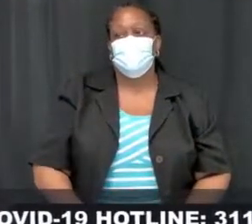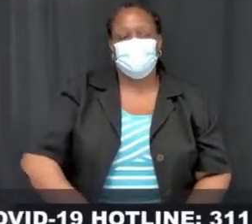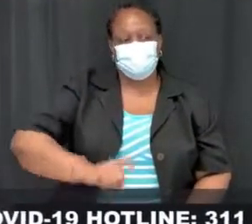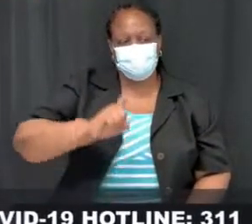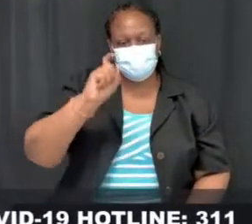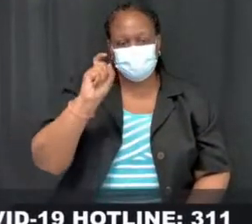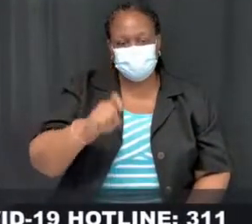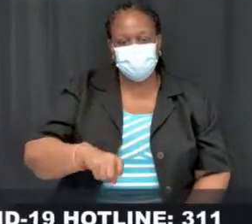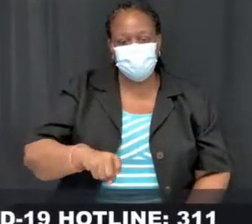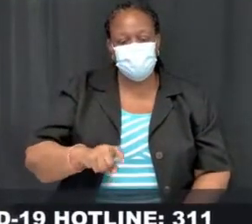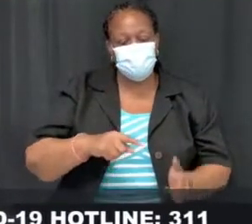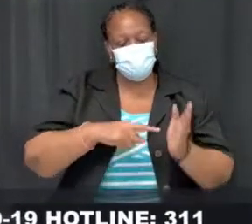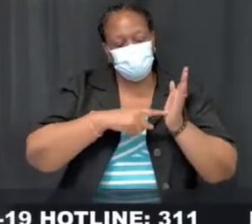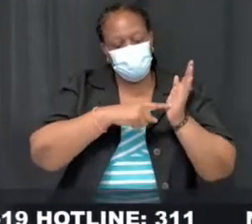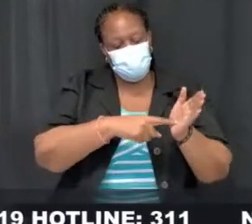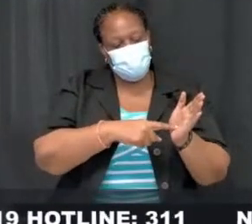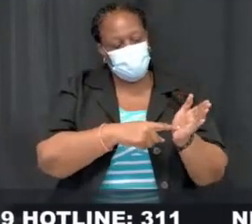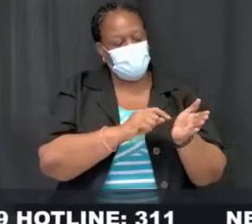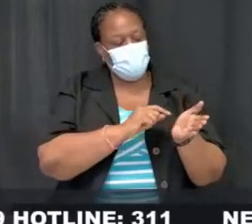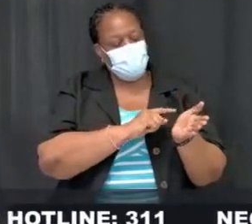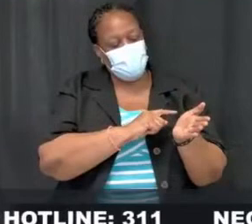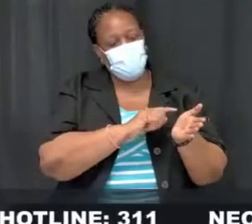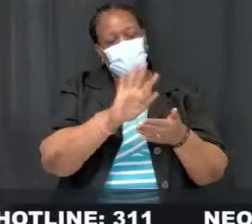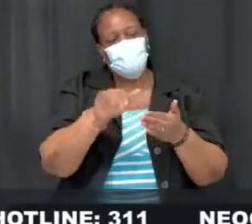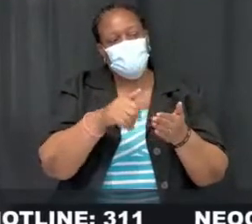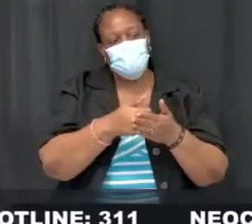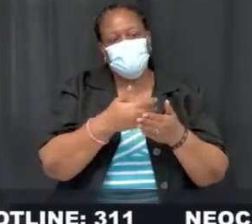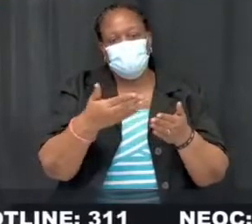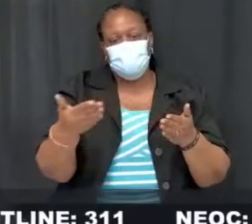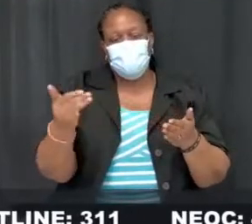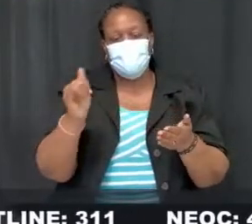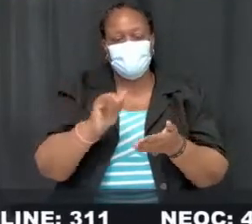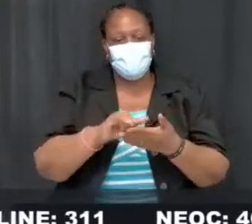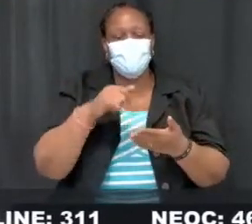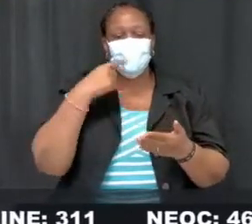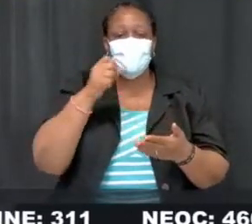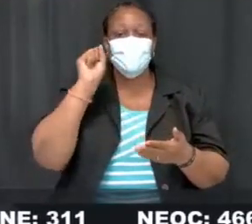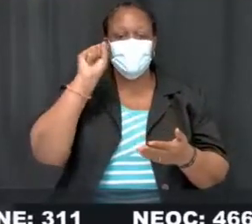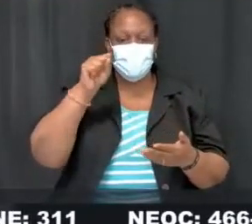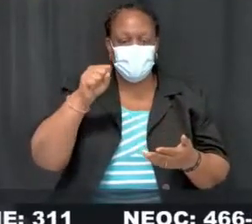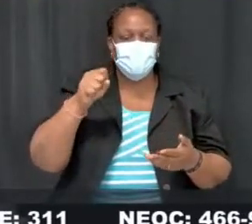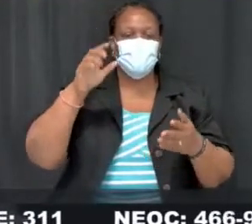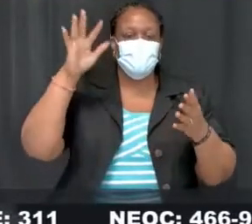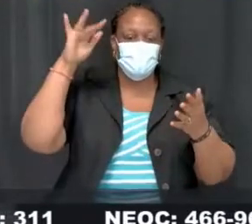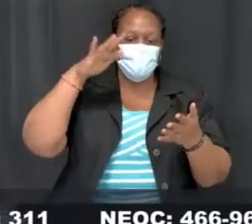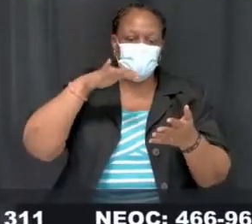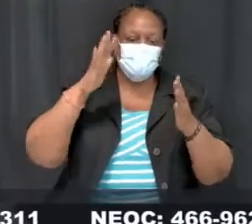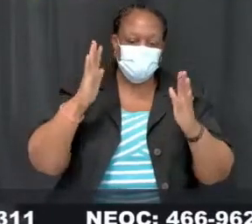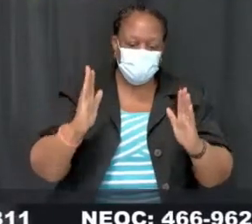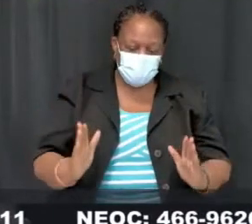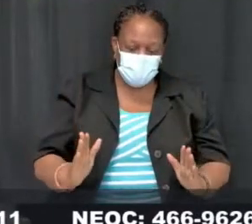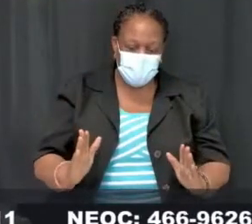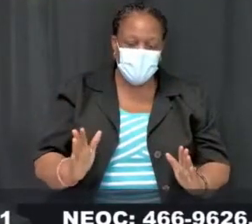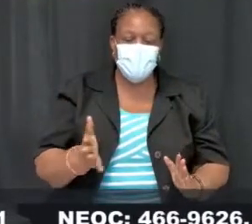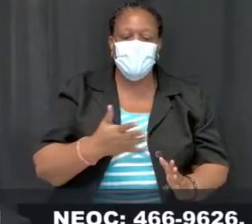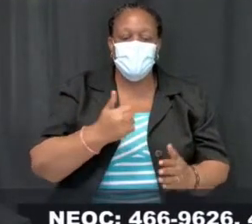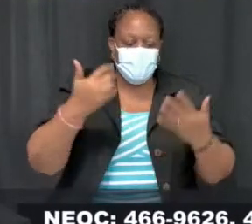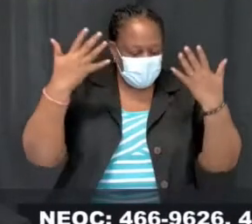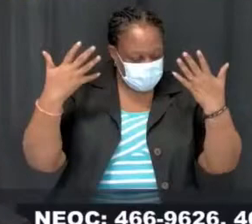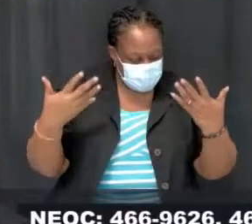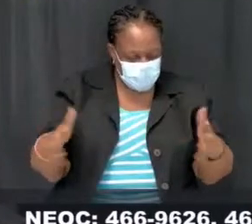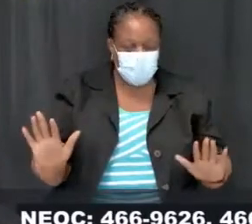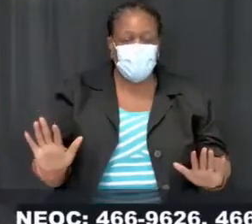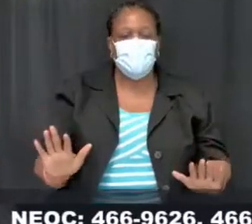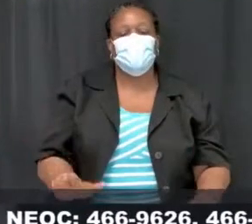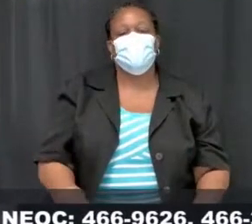some form of ID. You also have to submit with that your proof that you are a student, maybe your